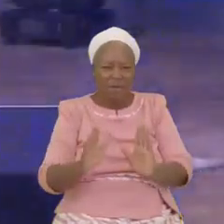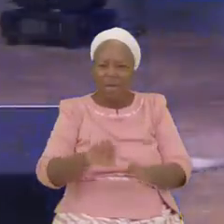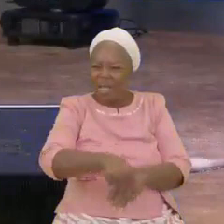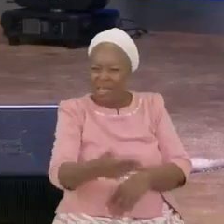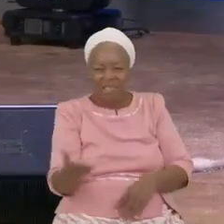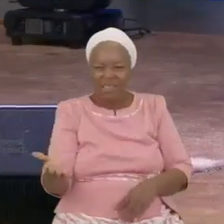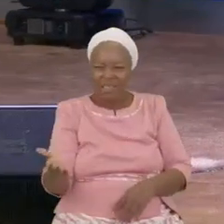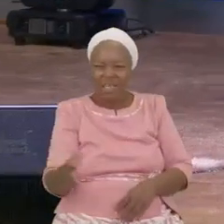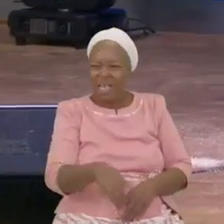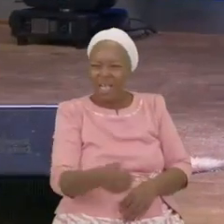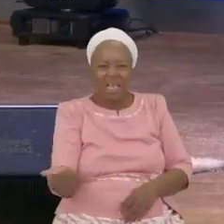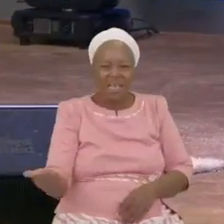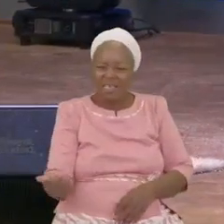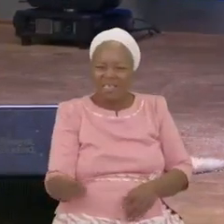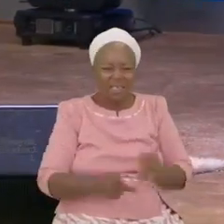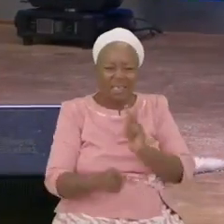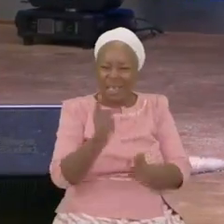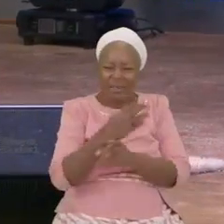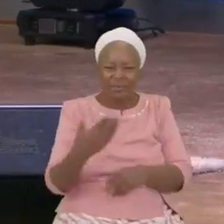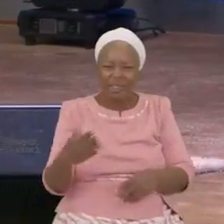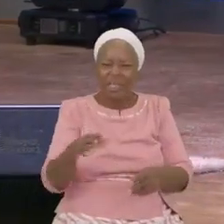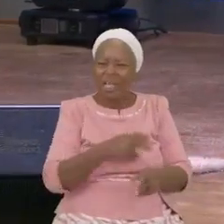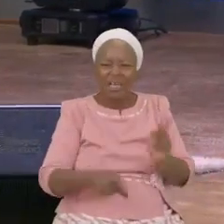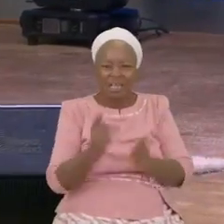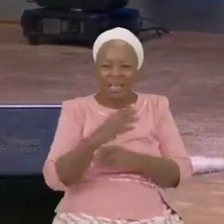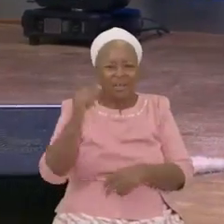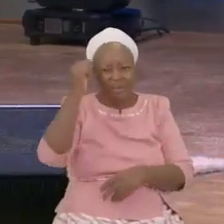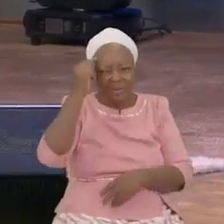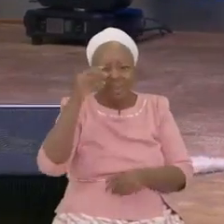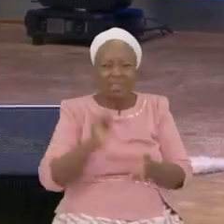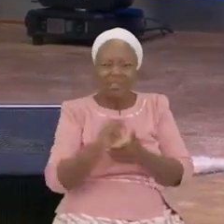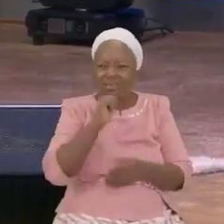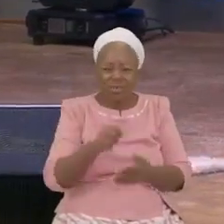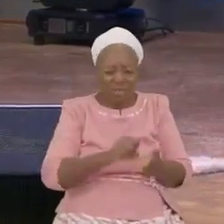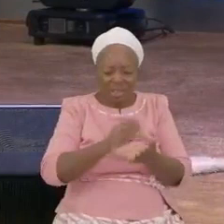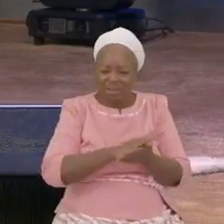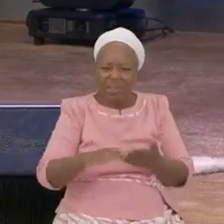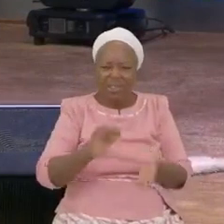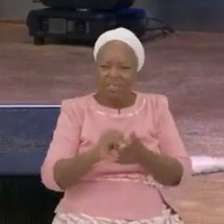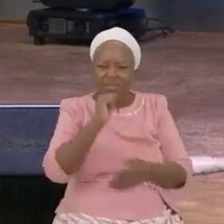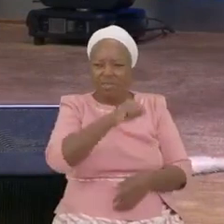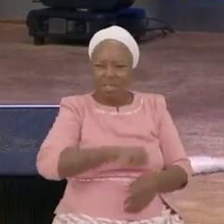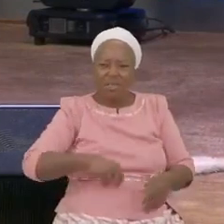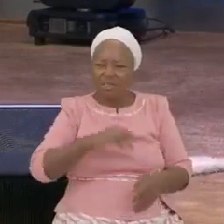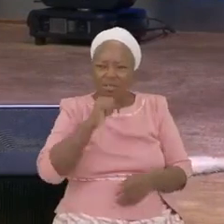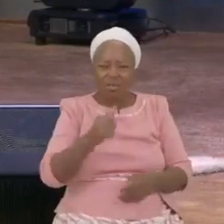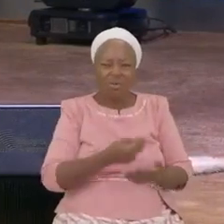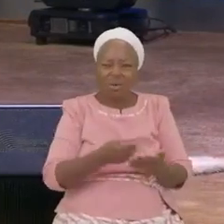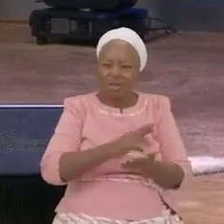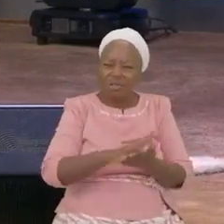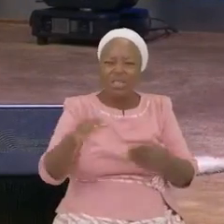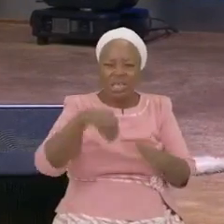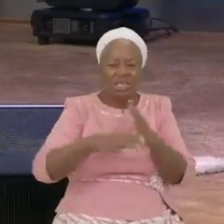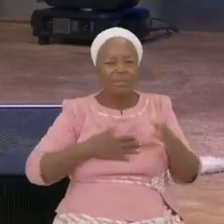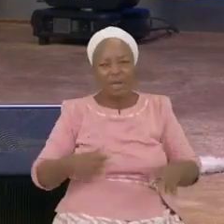anything, any plan, any thought, unsanctified, uncircumcised, unrighteous in